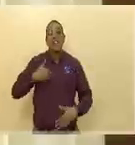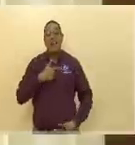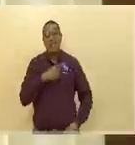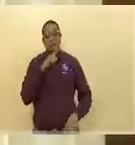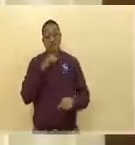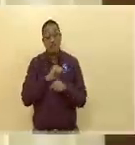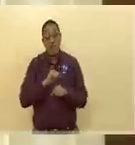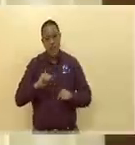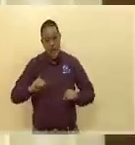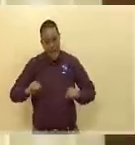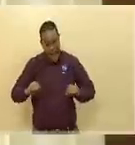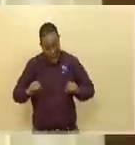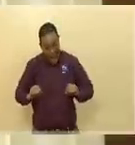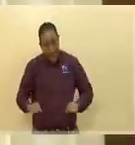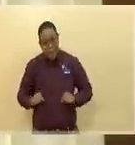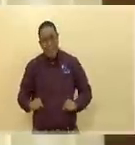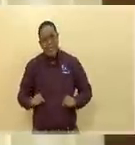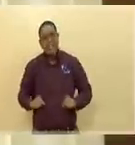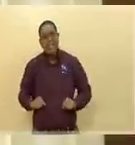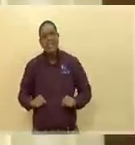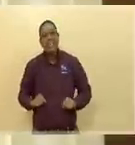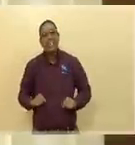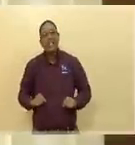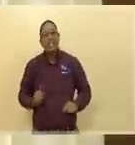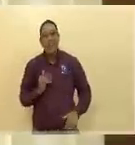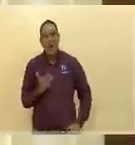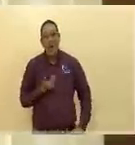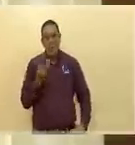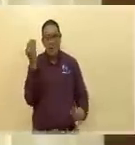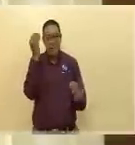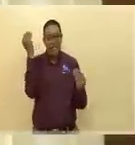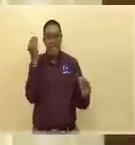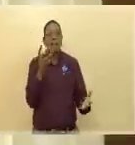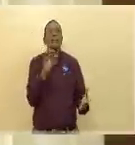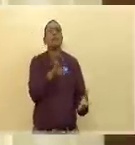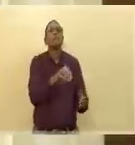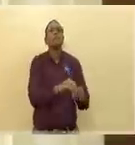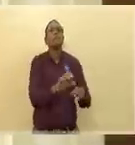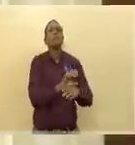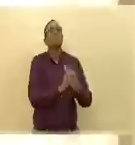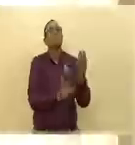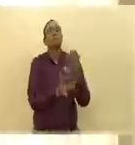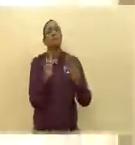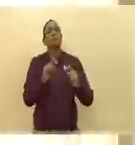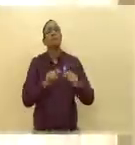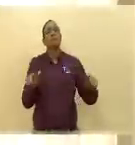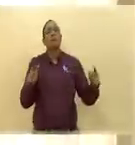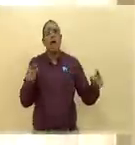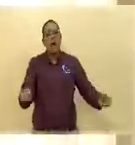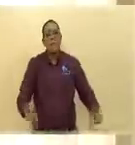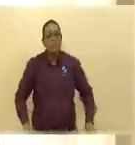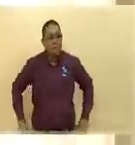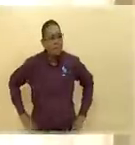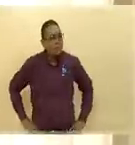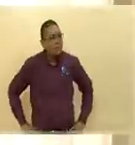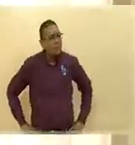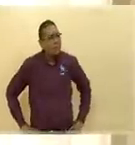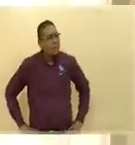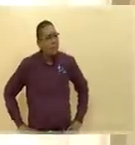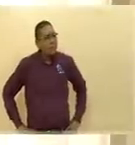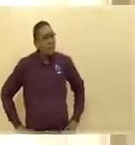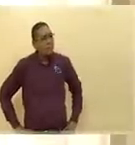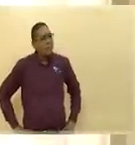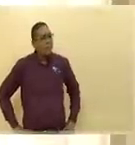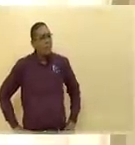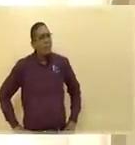ability to bring our data into the digital world. But